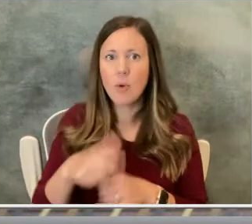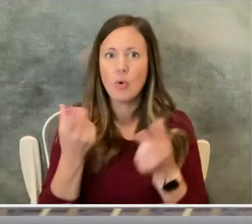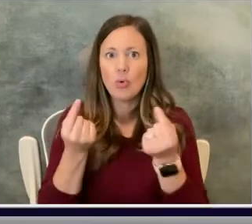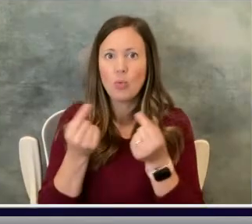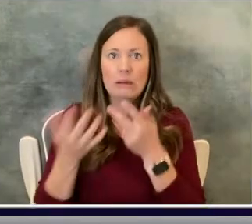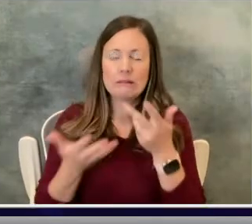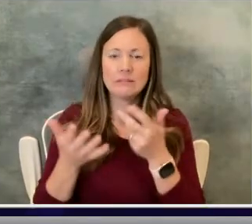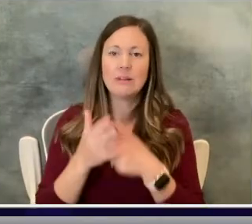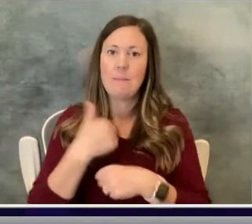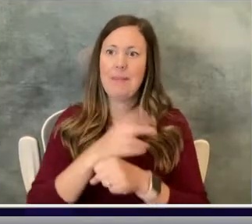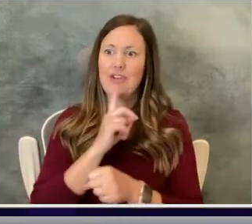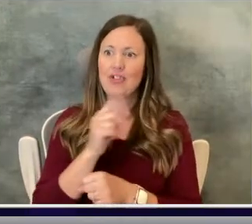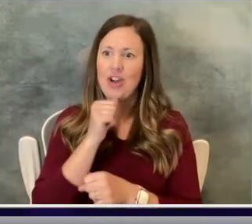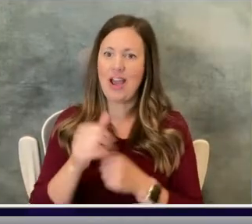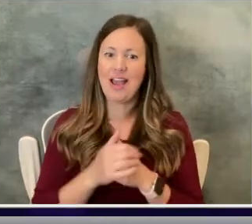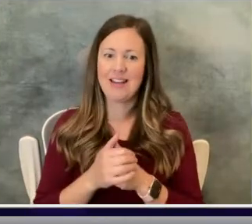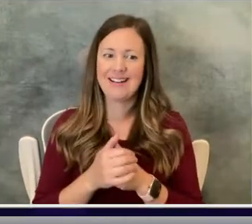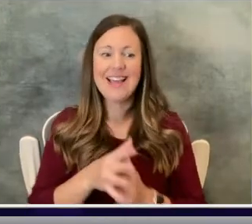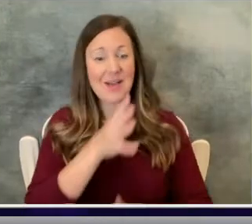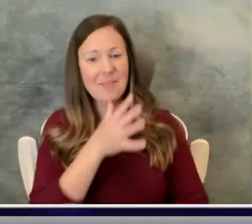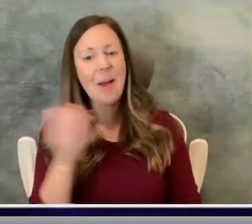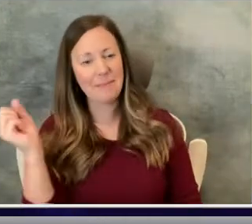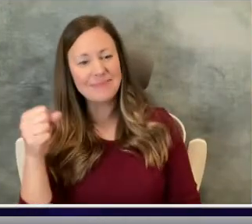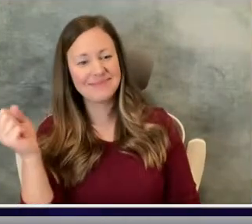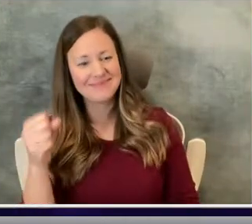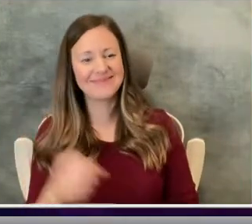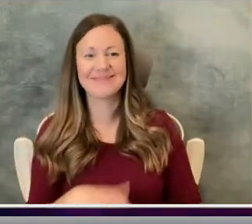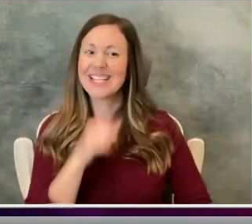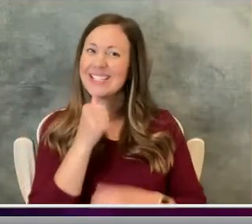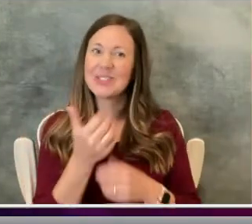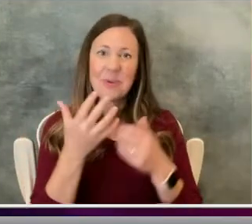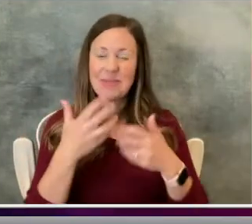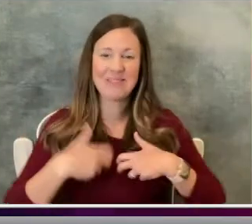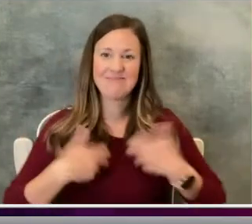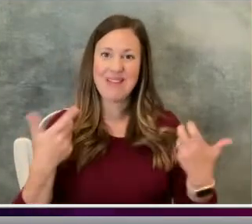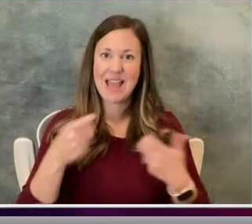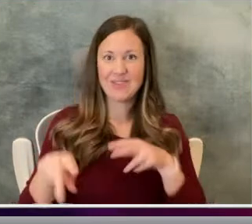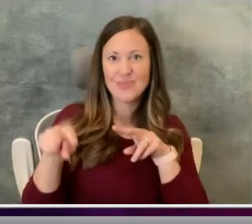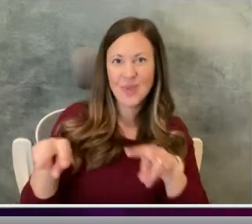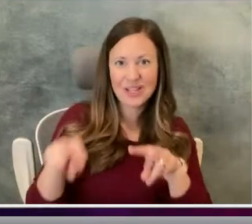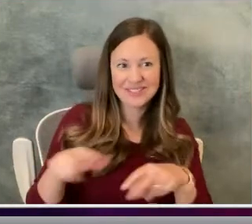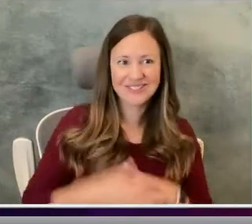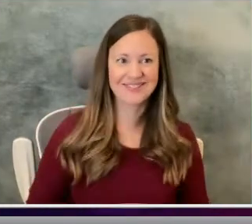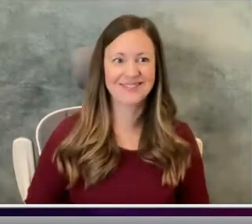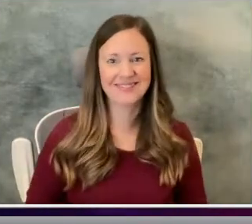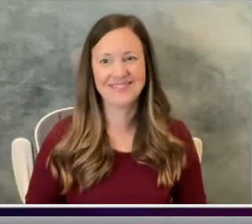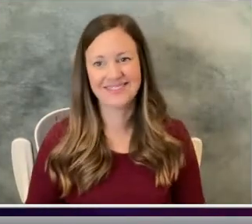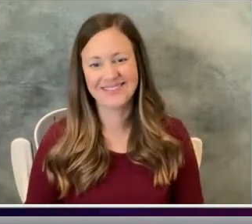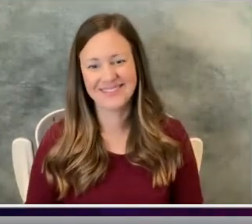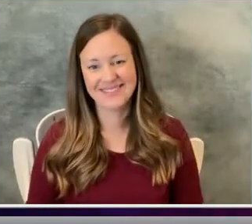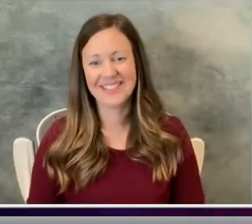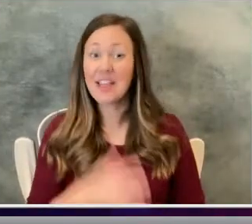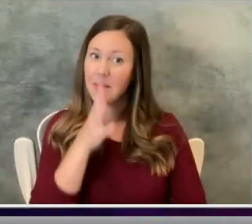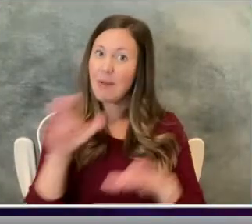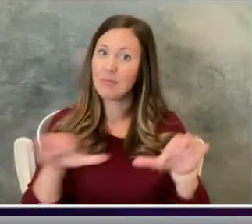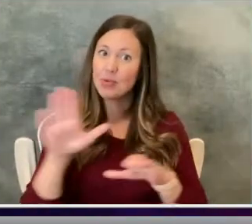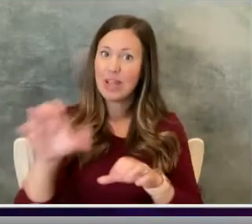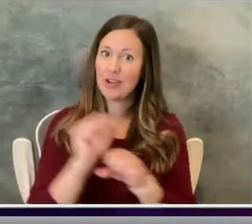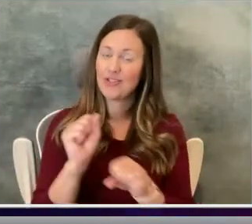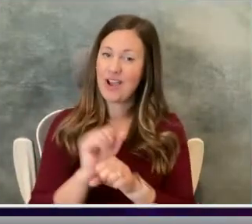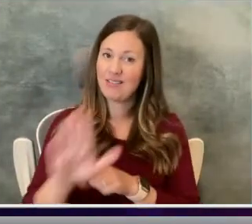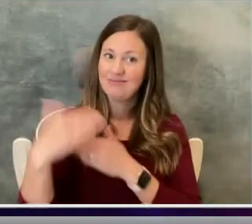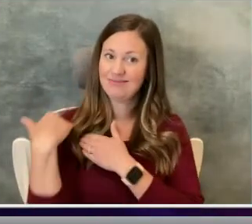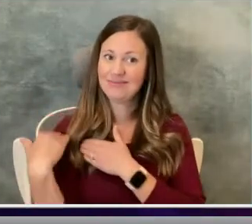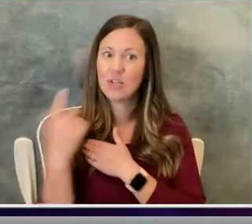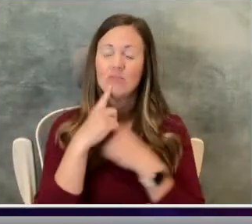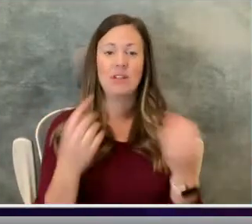That's where Mom comes in. Don't be mad at her for watching you closely. She's doing her job. Right. We're getting a lot of questions from